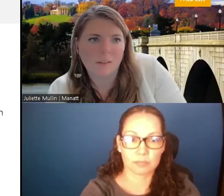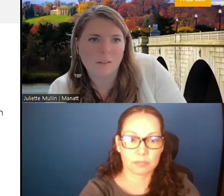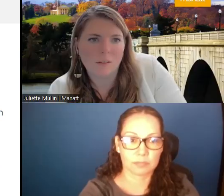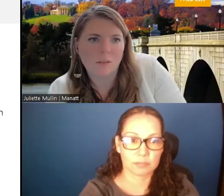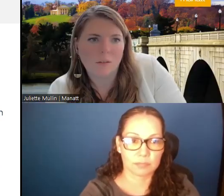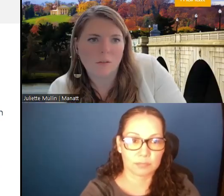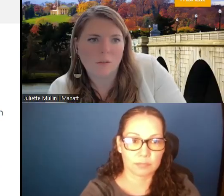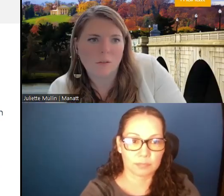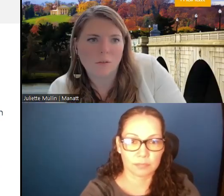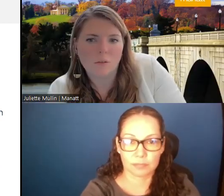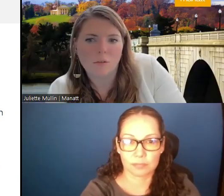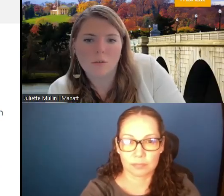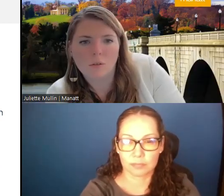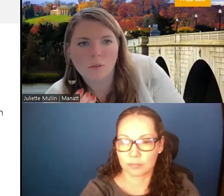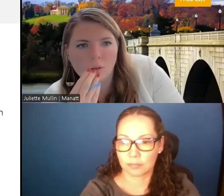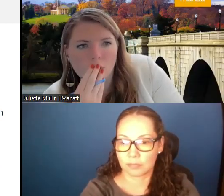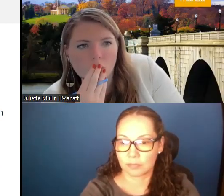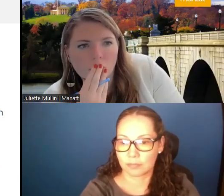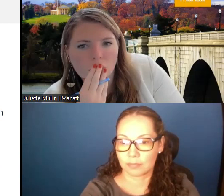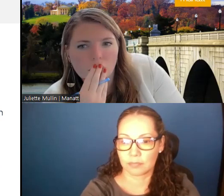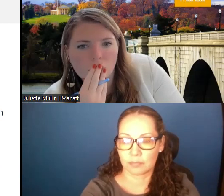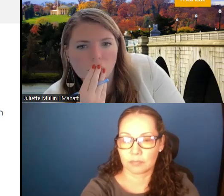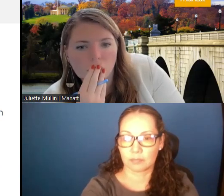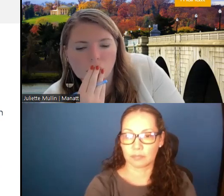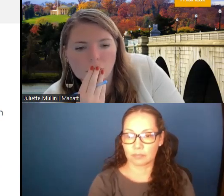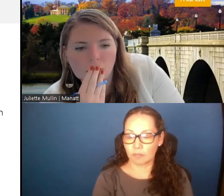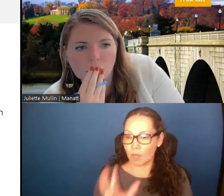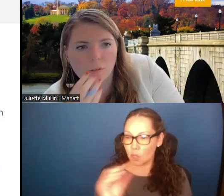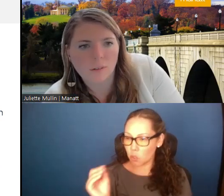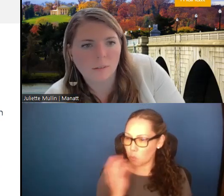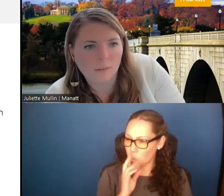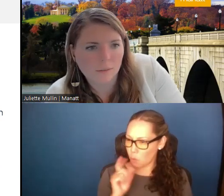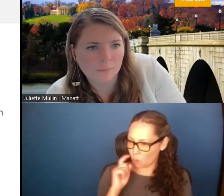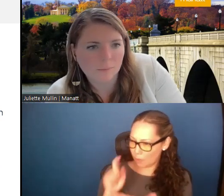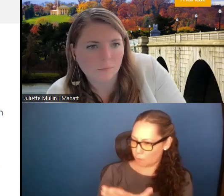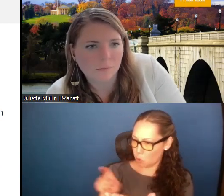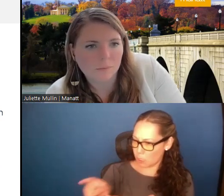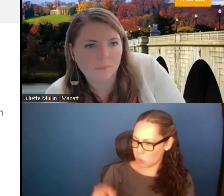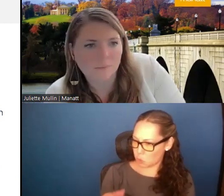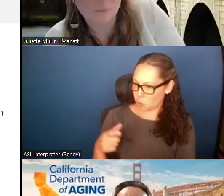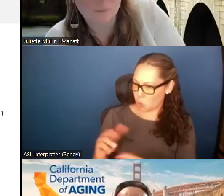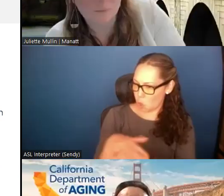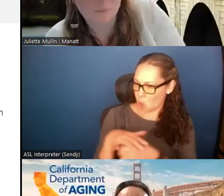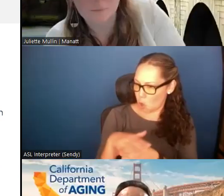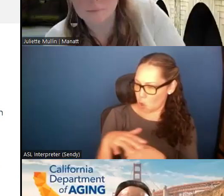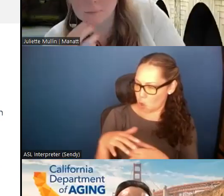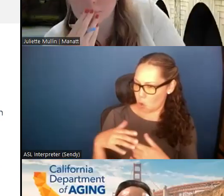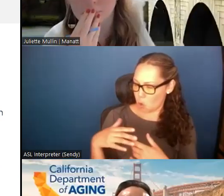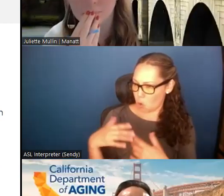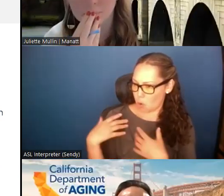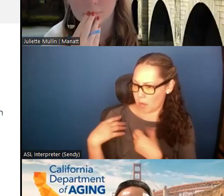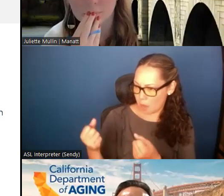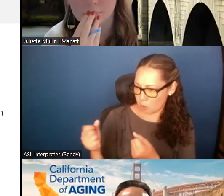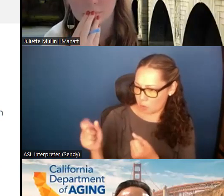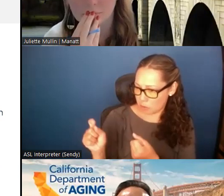Mark, I'm not sure if you were referring to CDPH public health or local public health. I see that Chelsea and I are